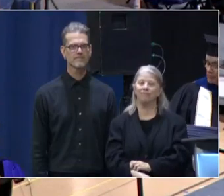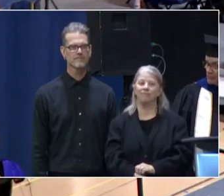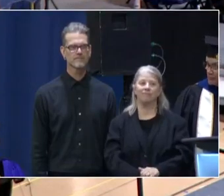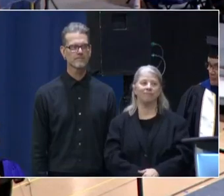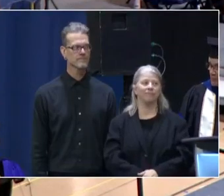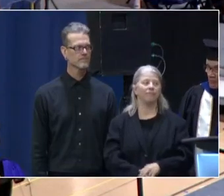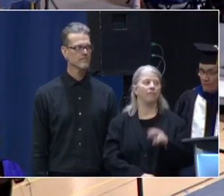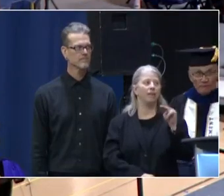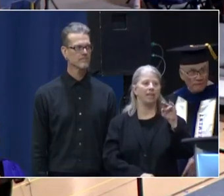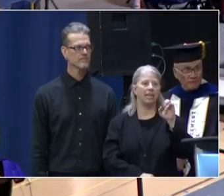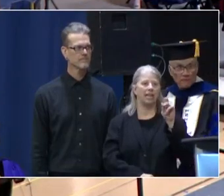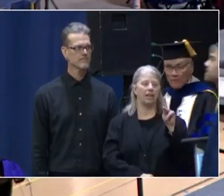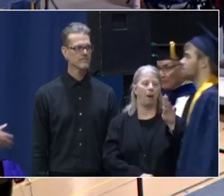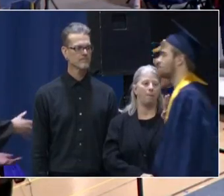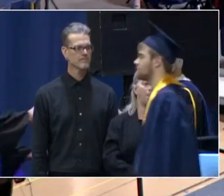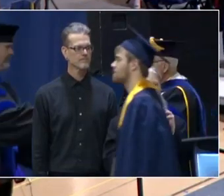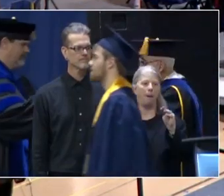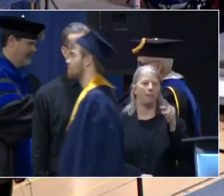Nick Baumgartner.